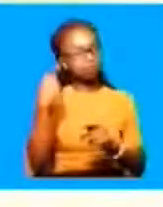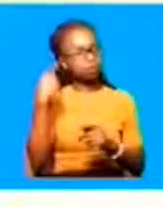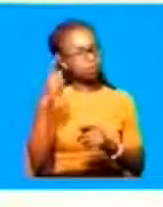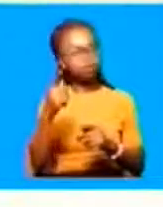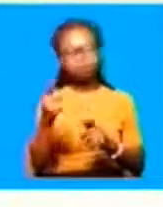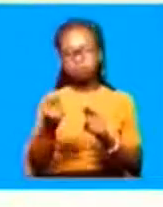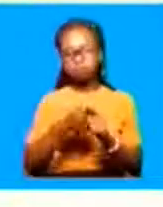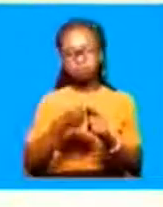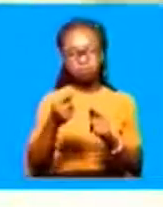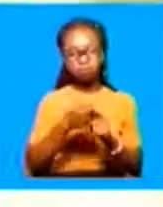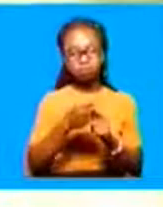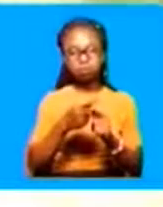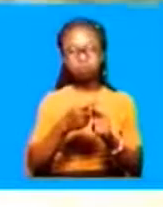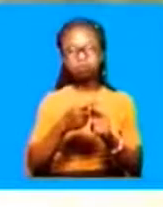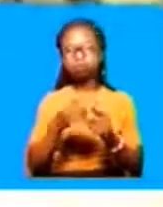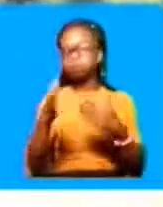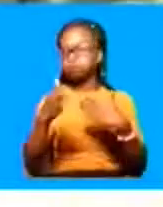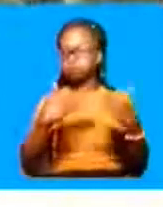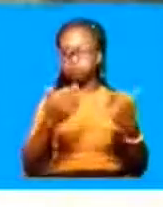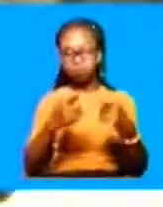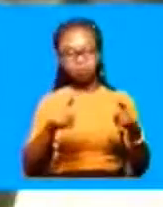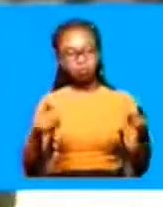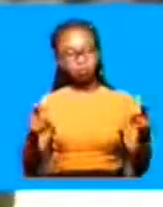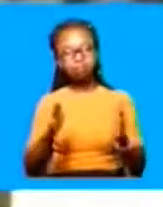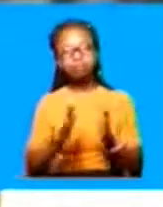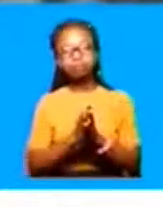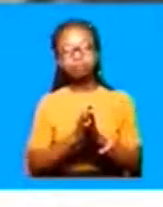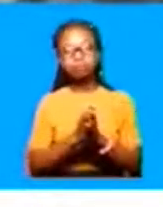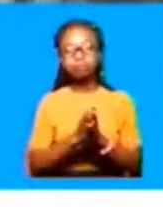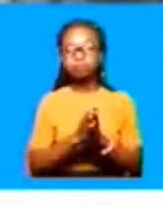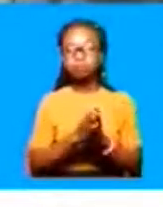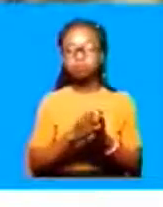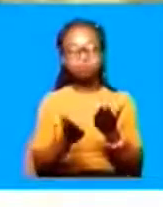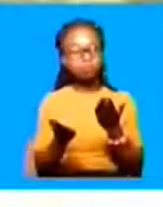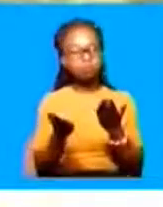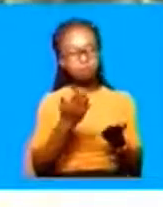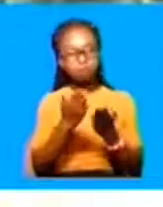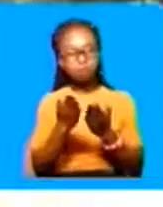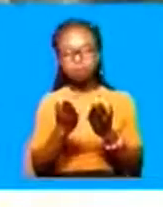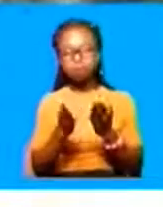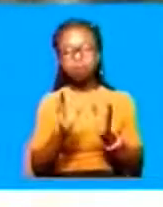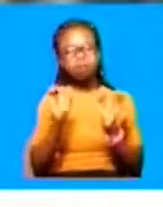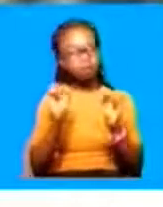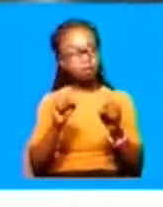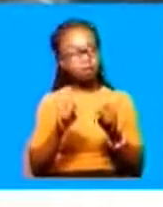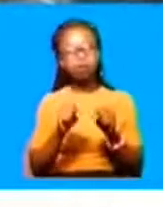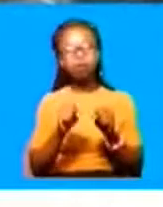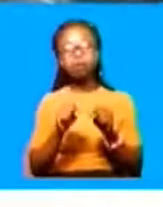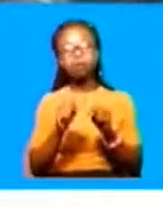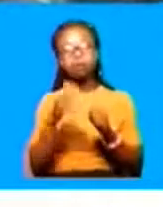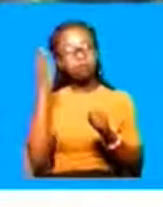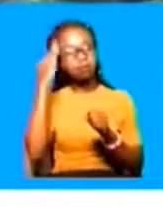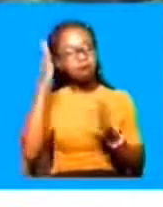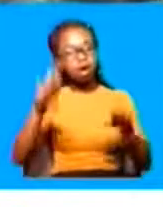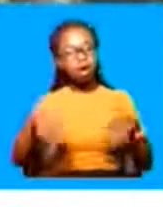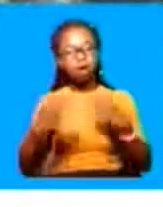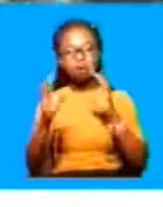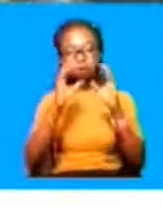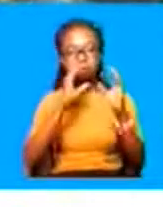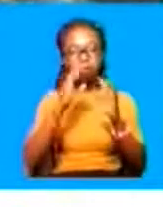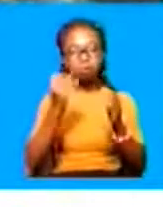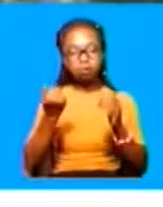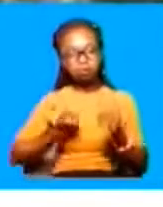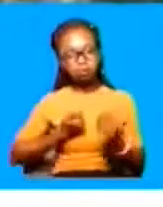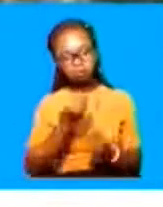short course in sign language so that I can be able to know how to communicate with my